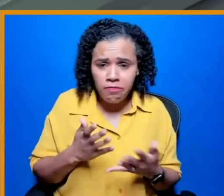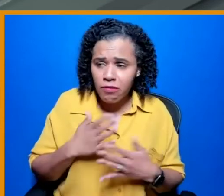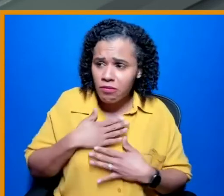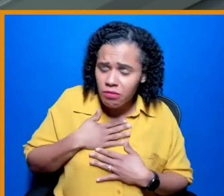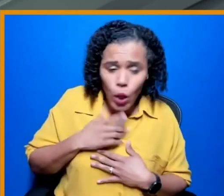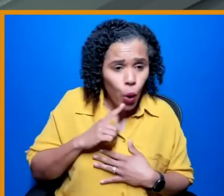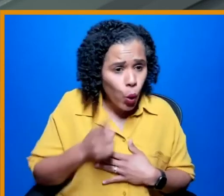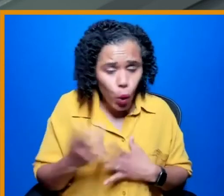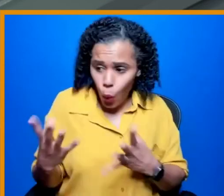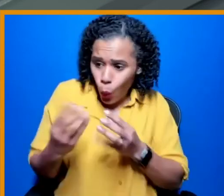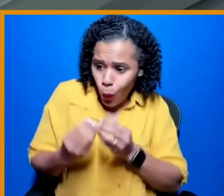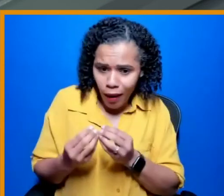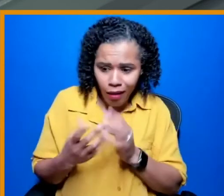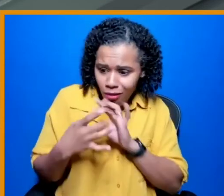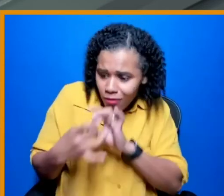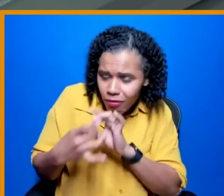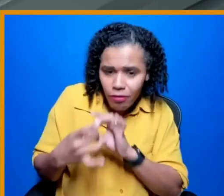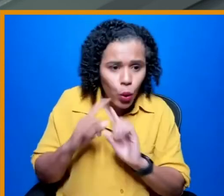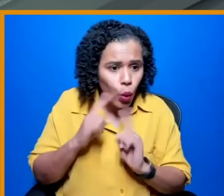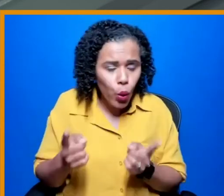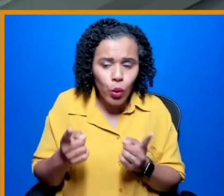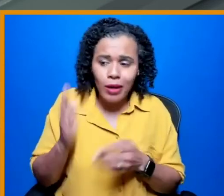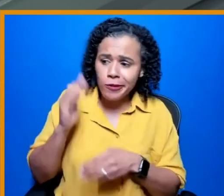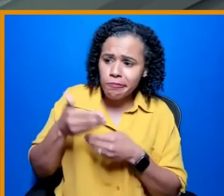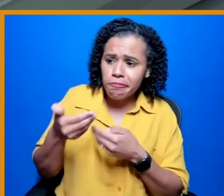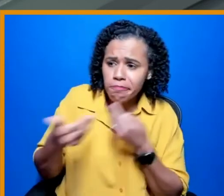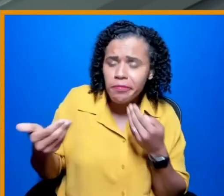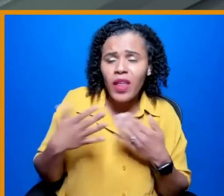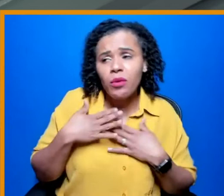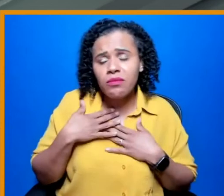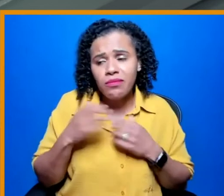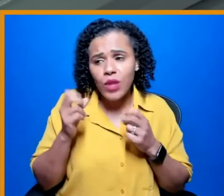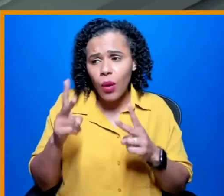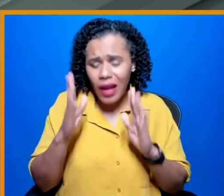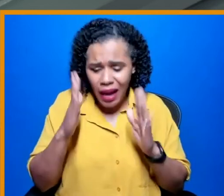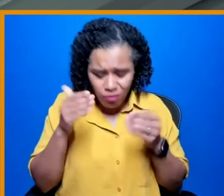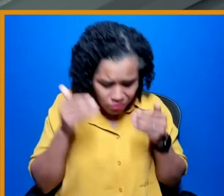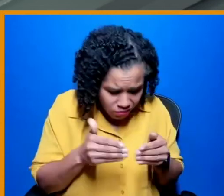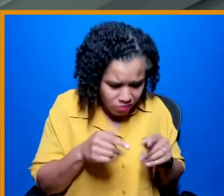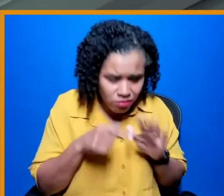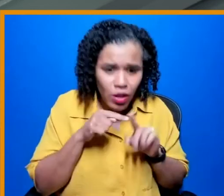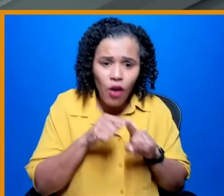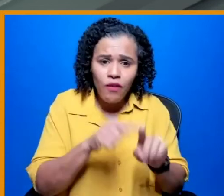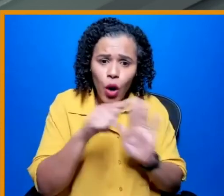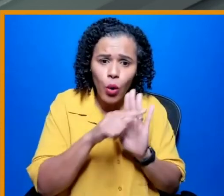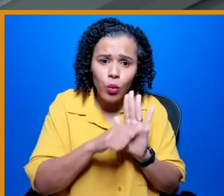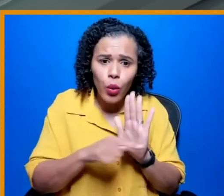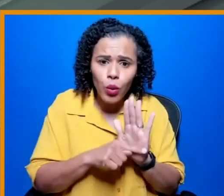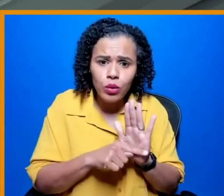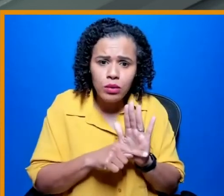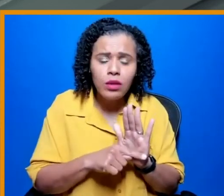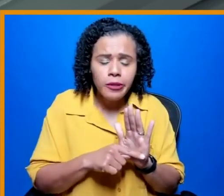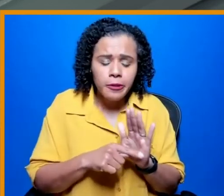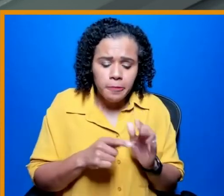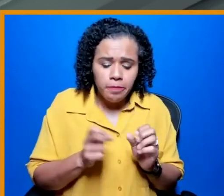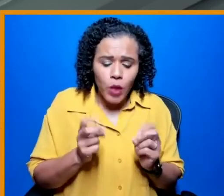family around them, those who were making the rules, telling them that this was just not permissible, were partying on as if